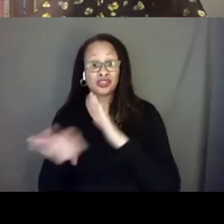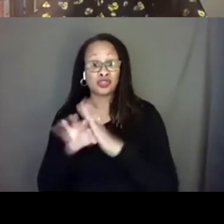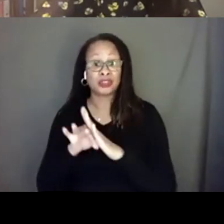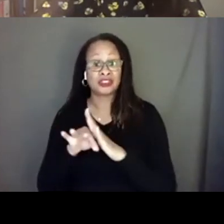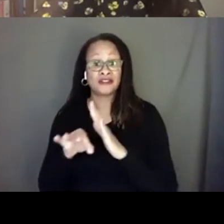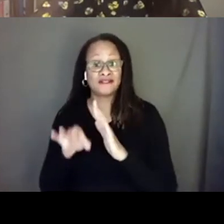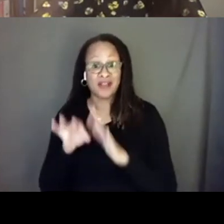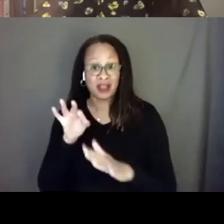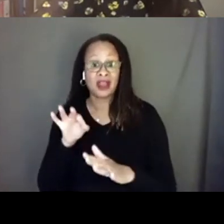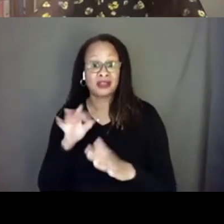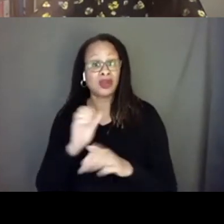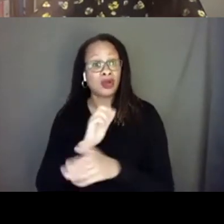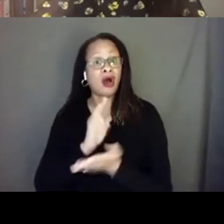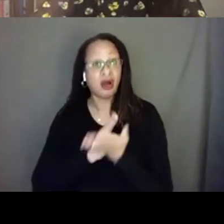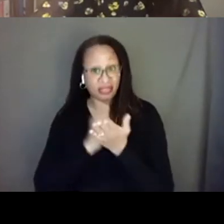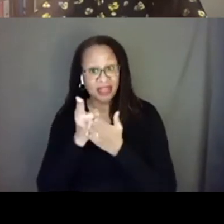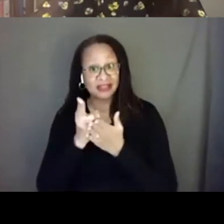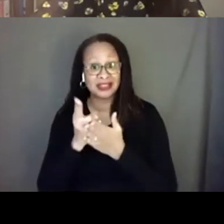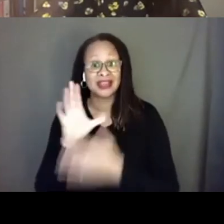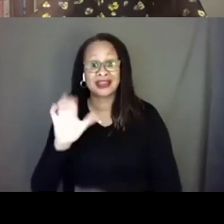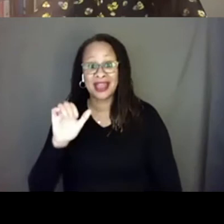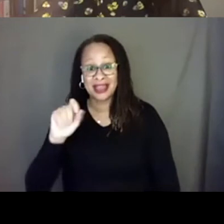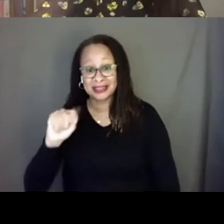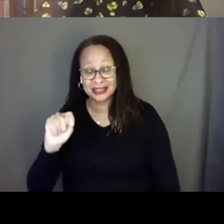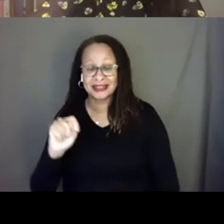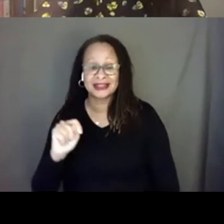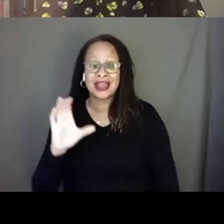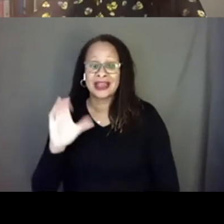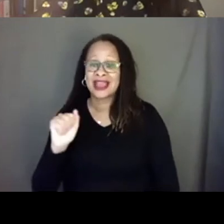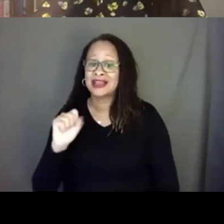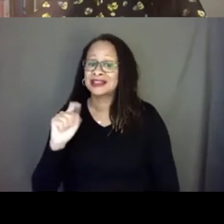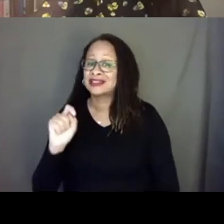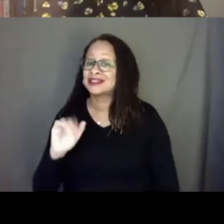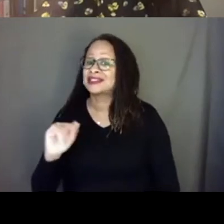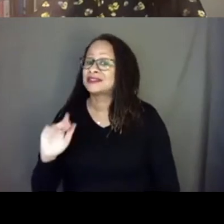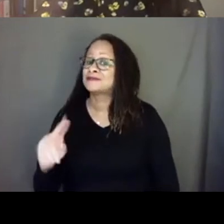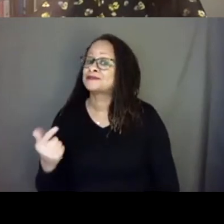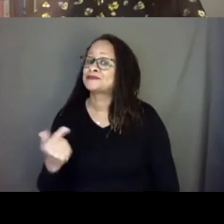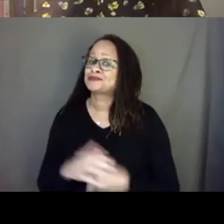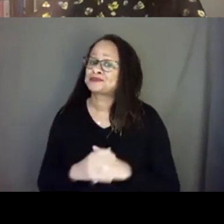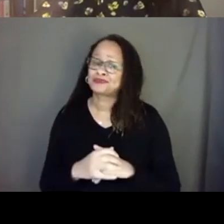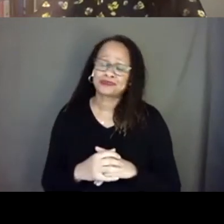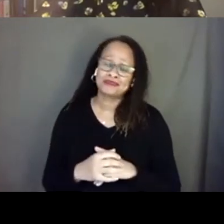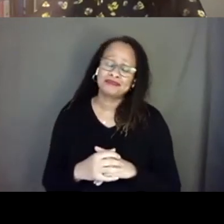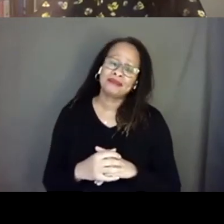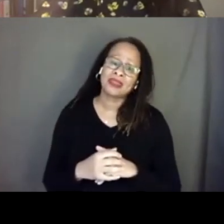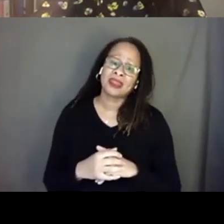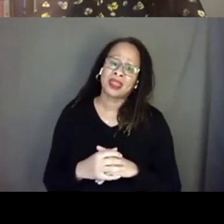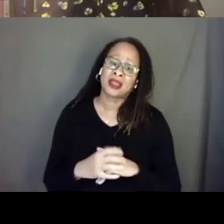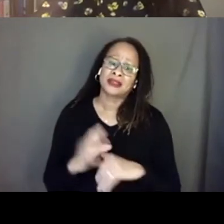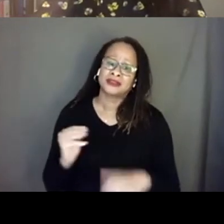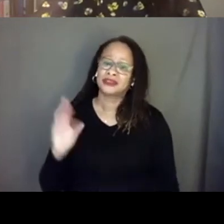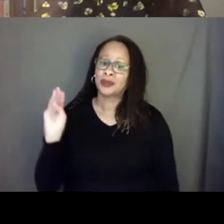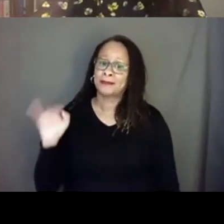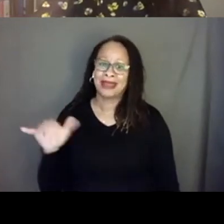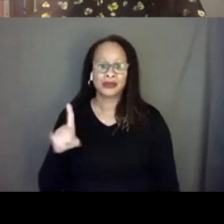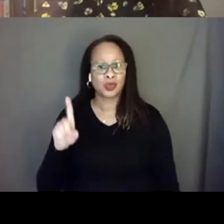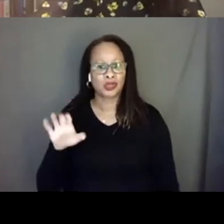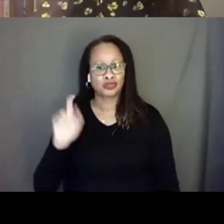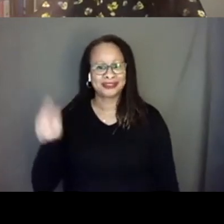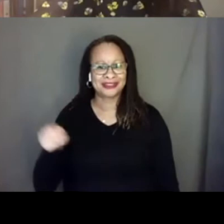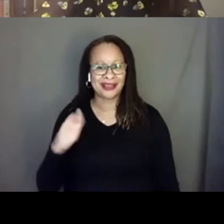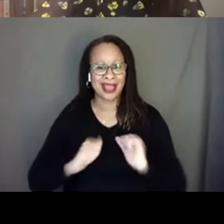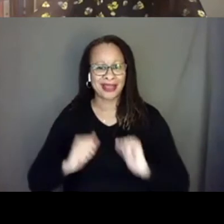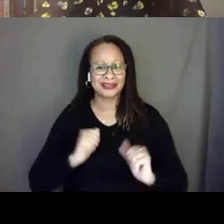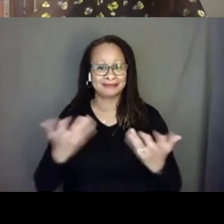Yeah, I think that's definitely important. That needs absolutely needed. But then, yeah, she was 100% acting. So I think it